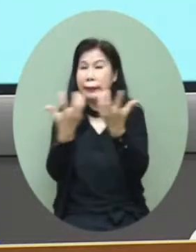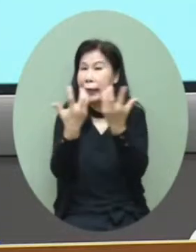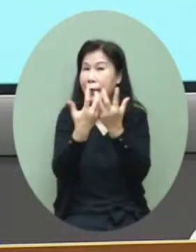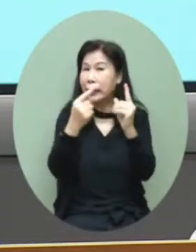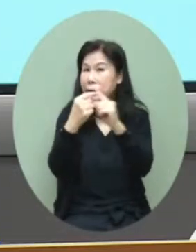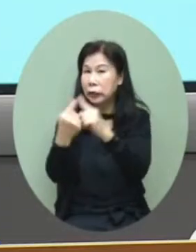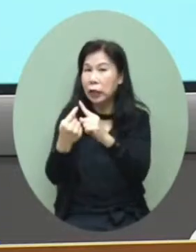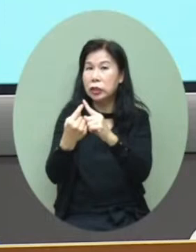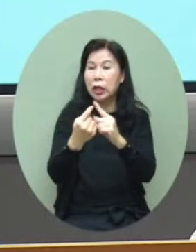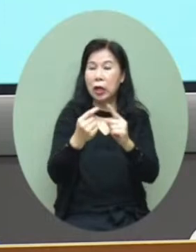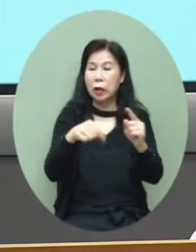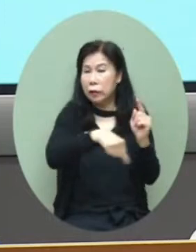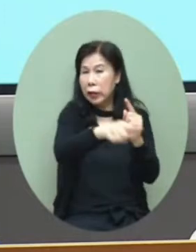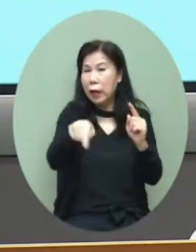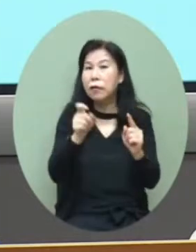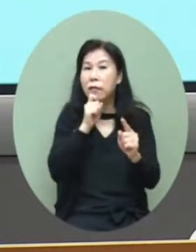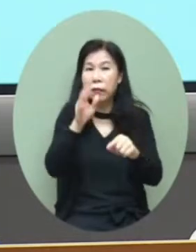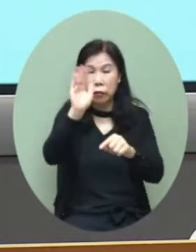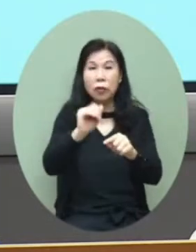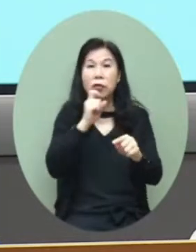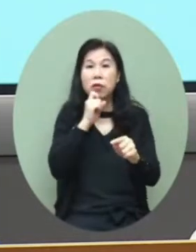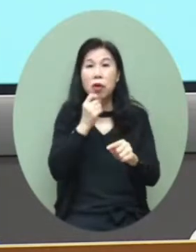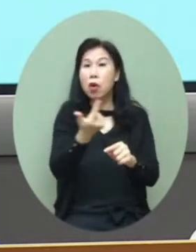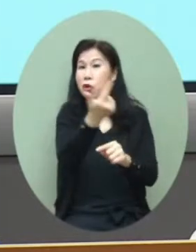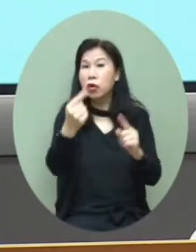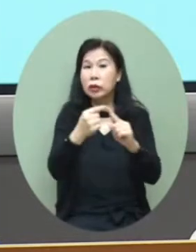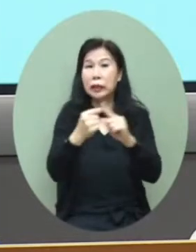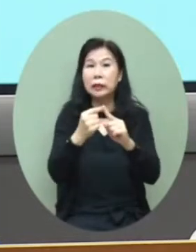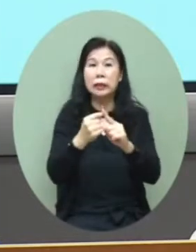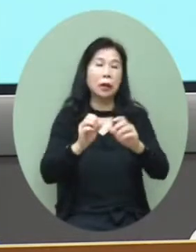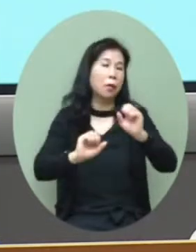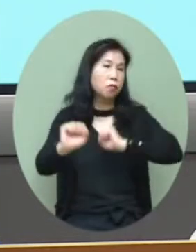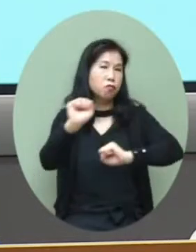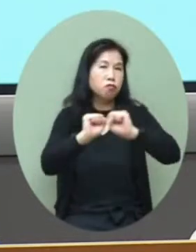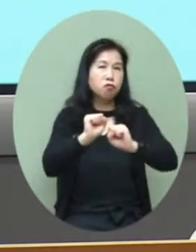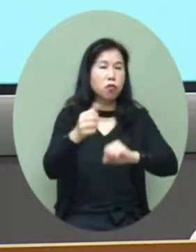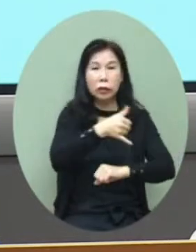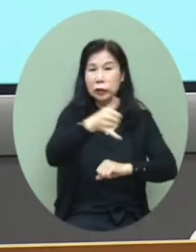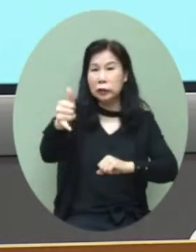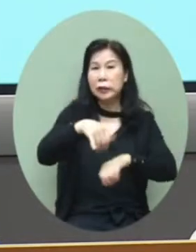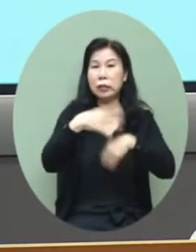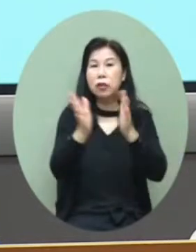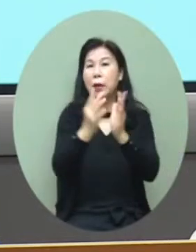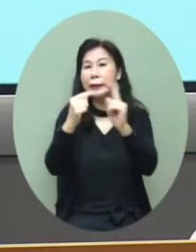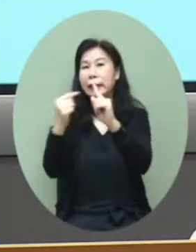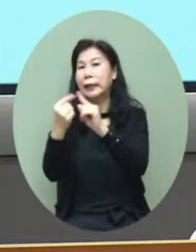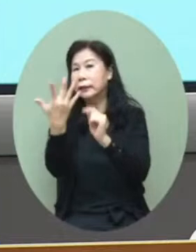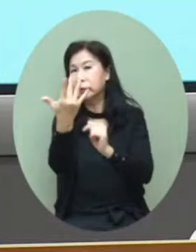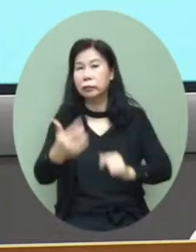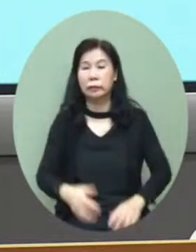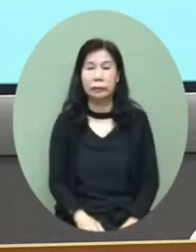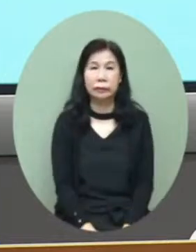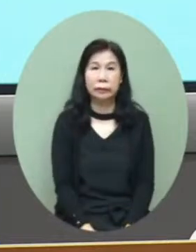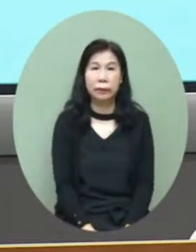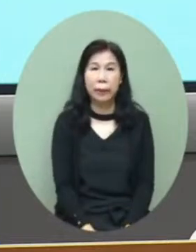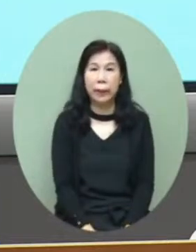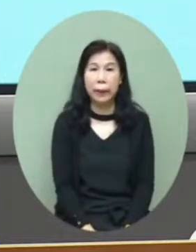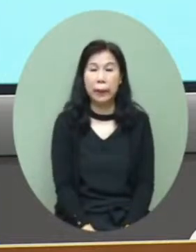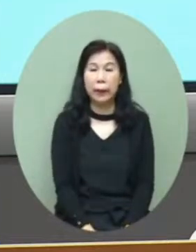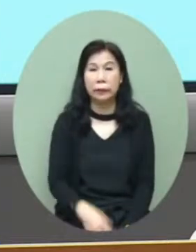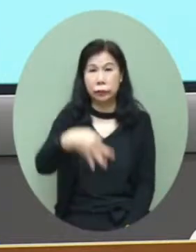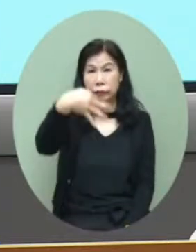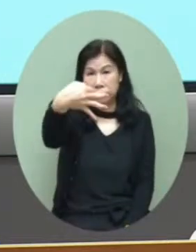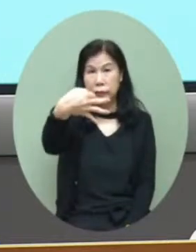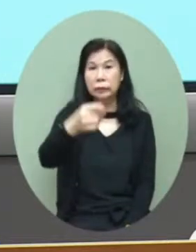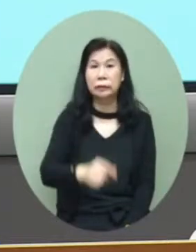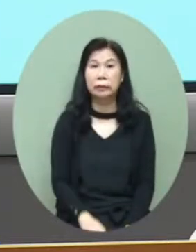patients. We have to, with precision, identify people of different level of